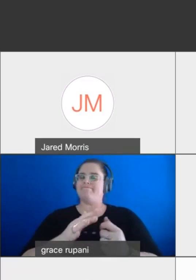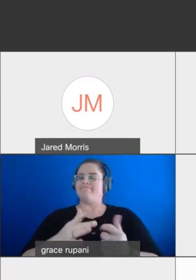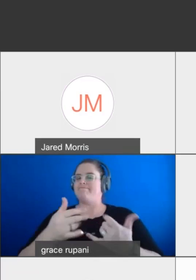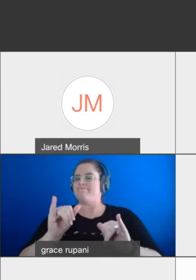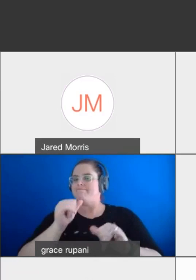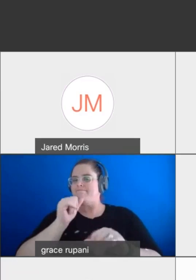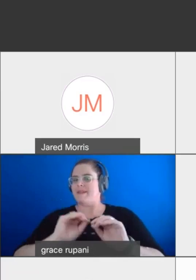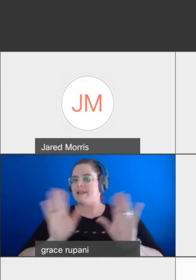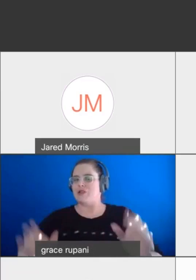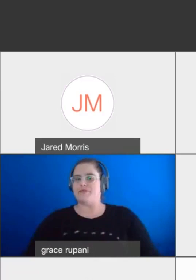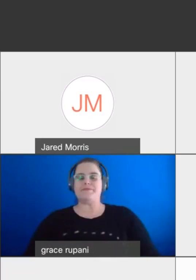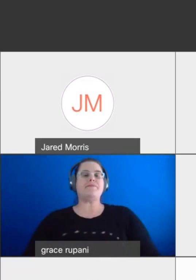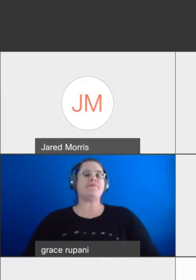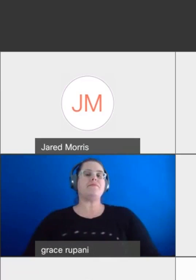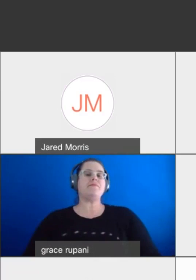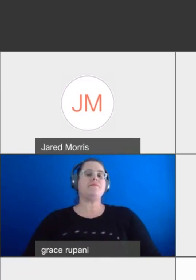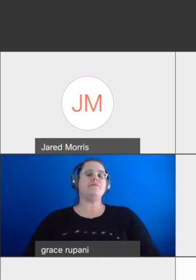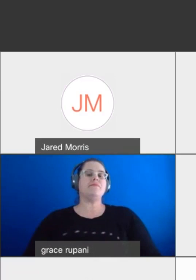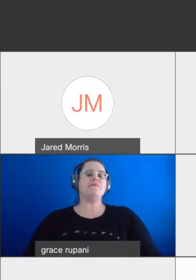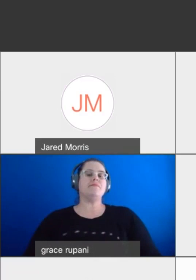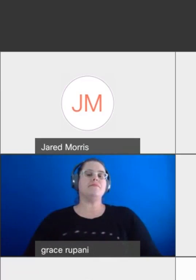So before we move on,